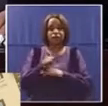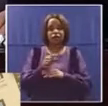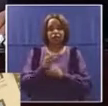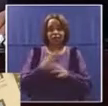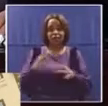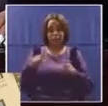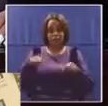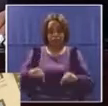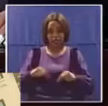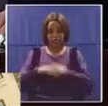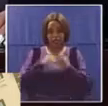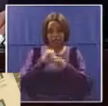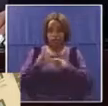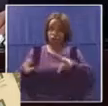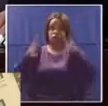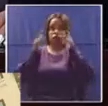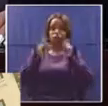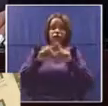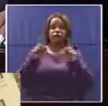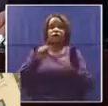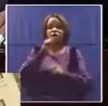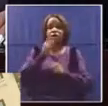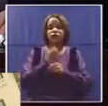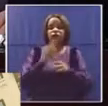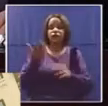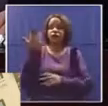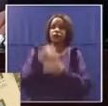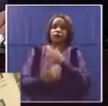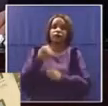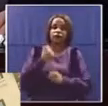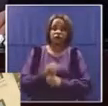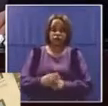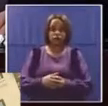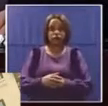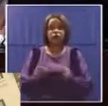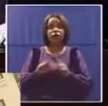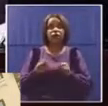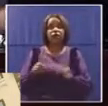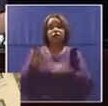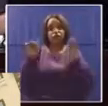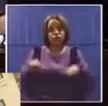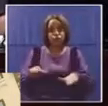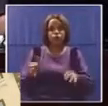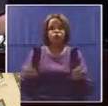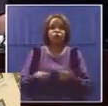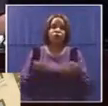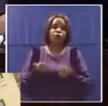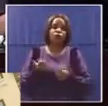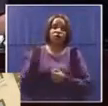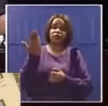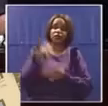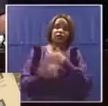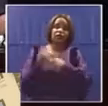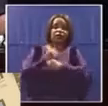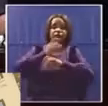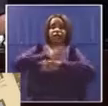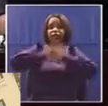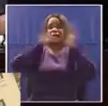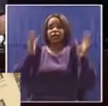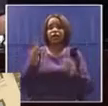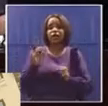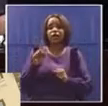year. Once the DNA and postmortem reports were available in June already last year, it was very clear that Bester had not died